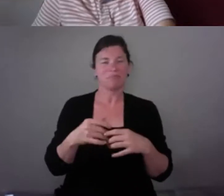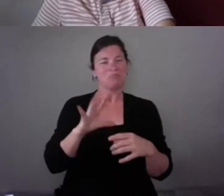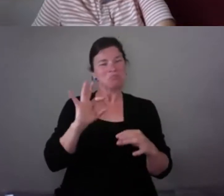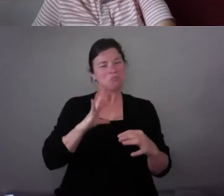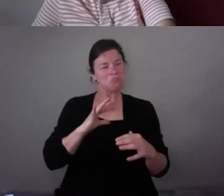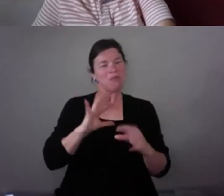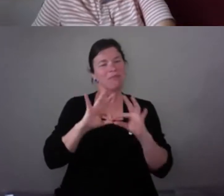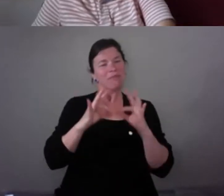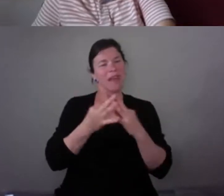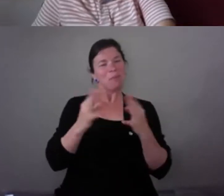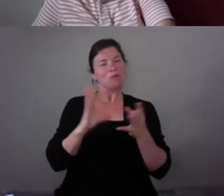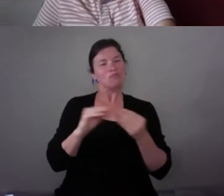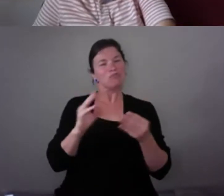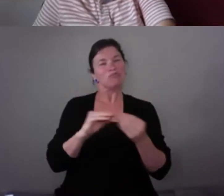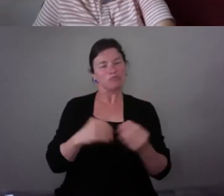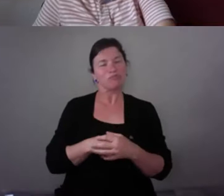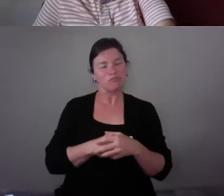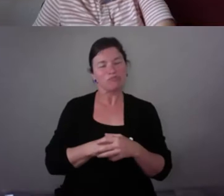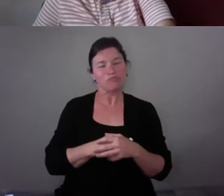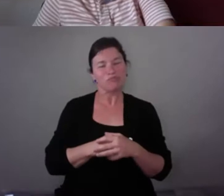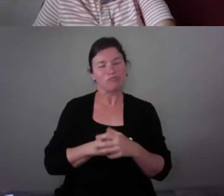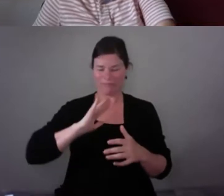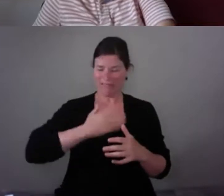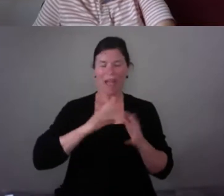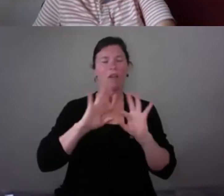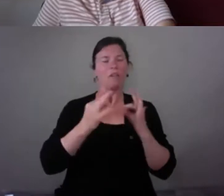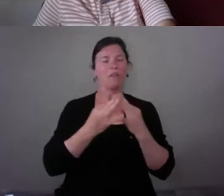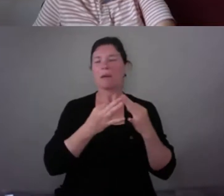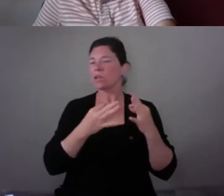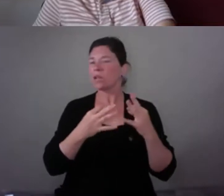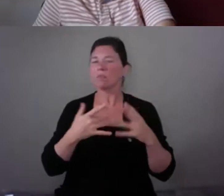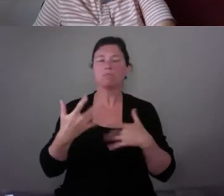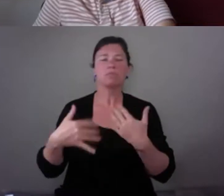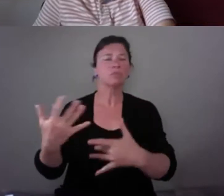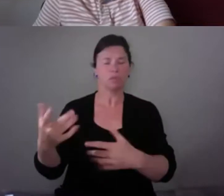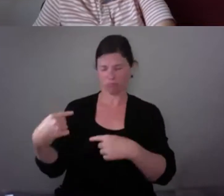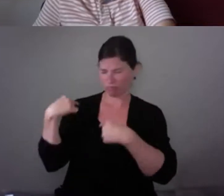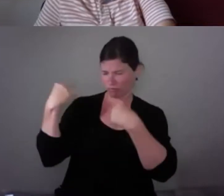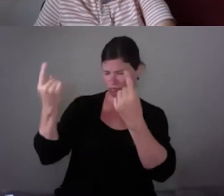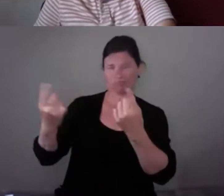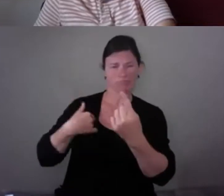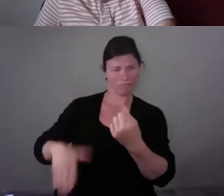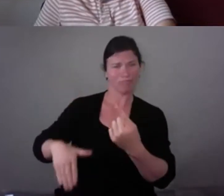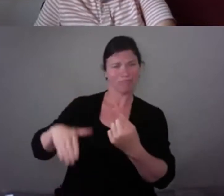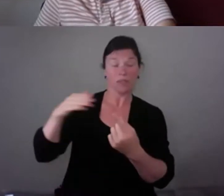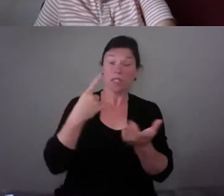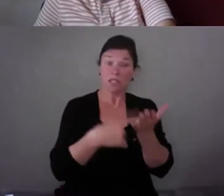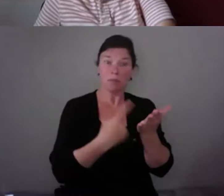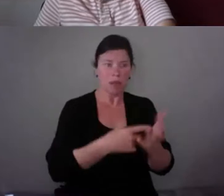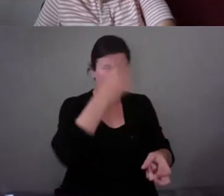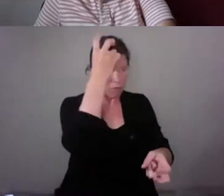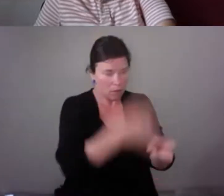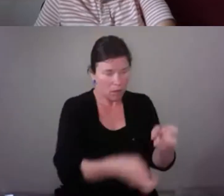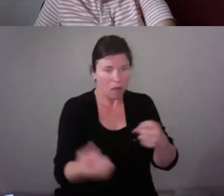of our family journey of how some days were hard, but of